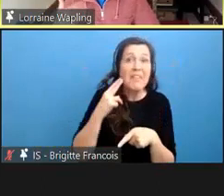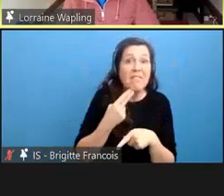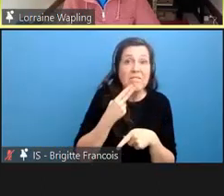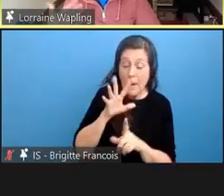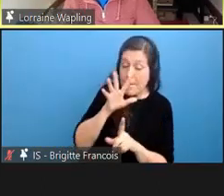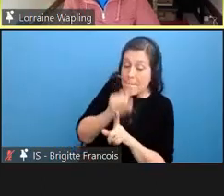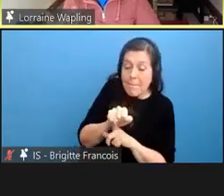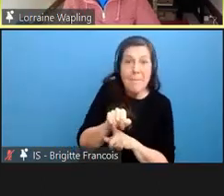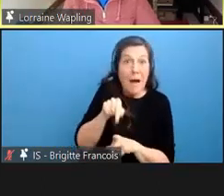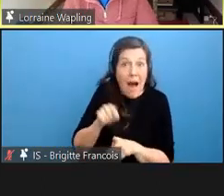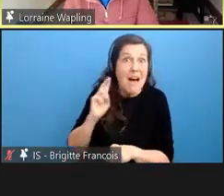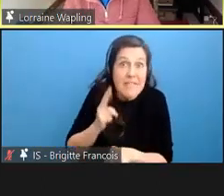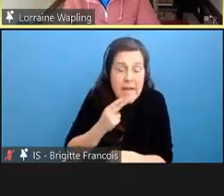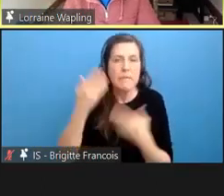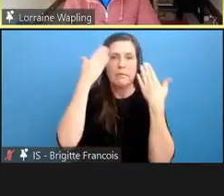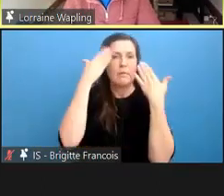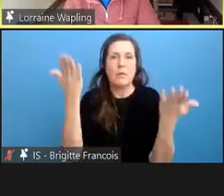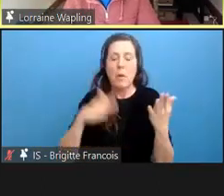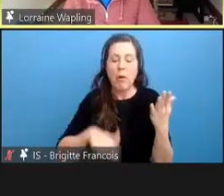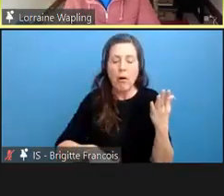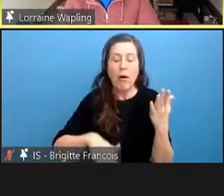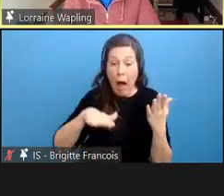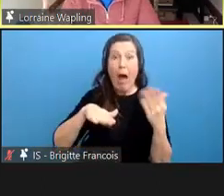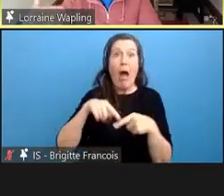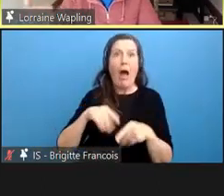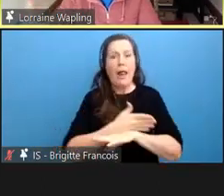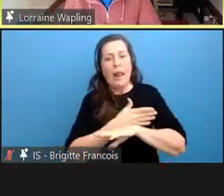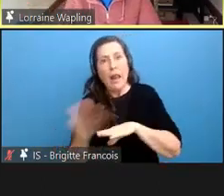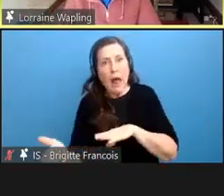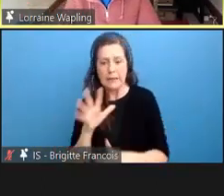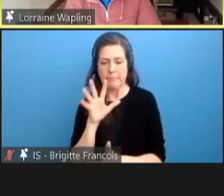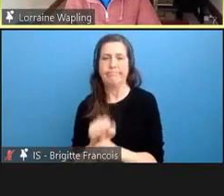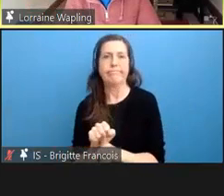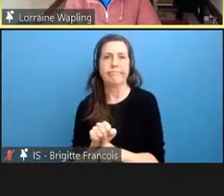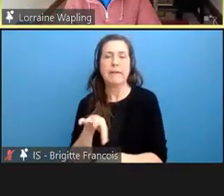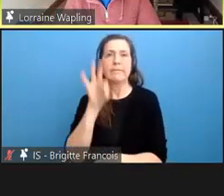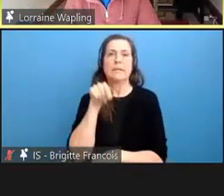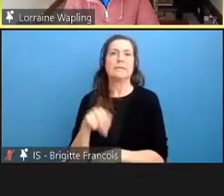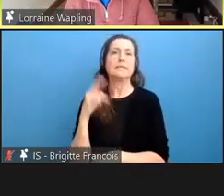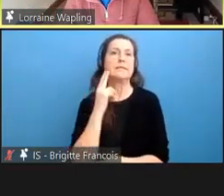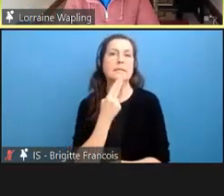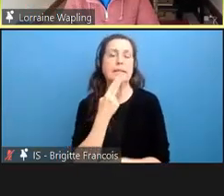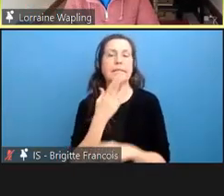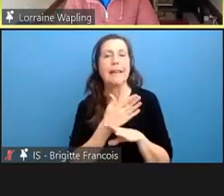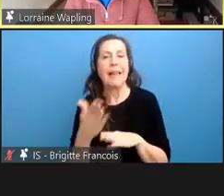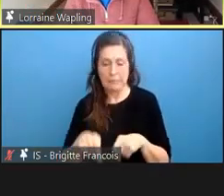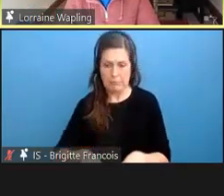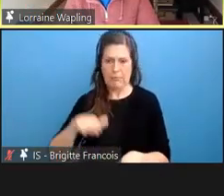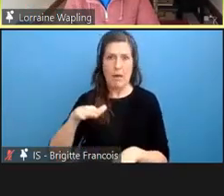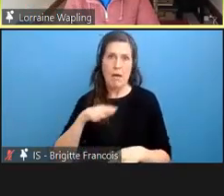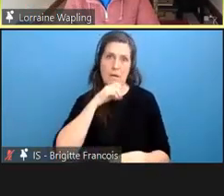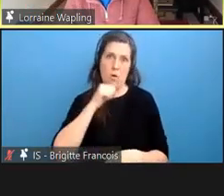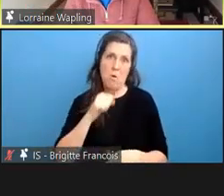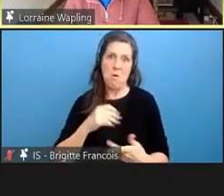identify the potential deafness in their children as they start to get a little bit older. So it can mean that